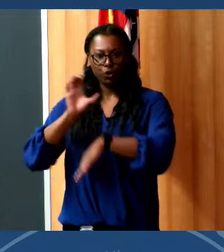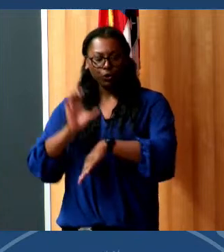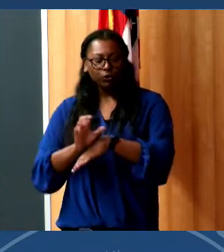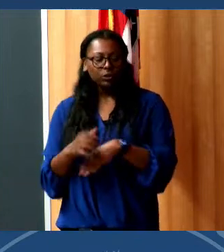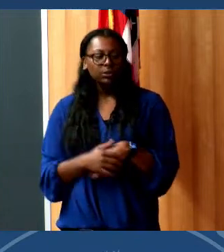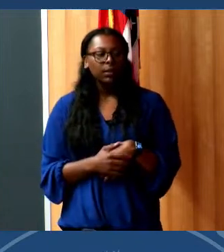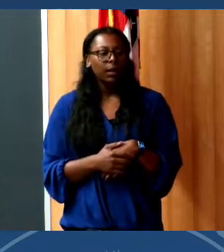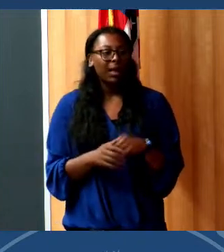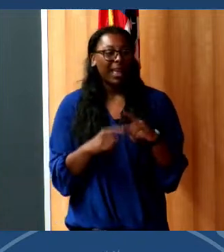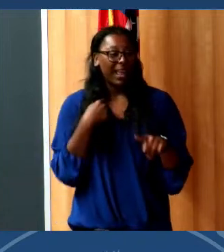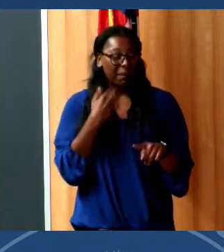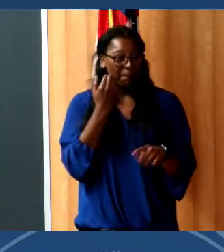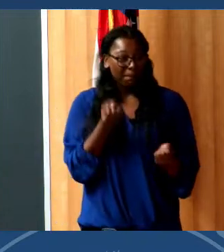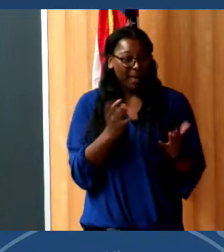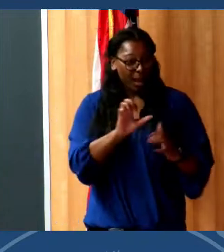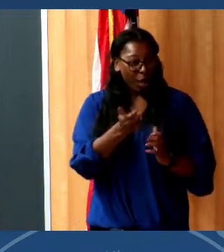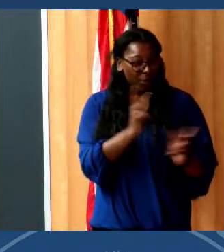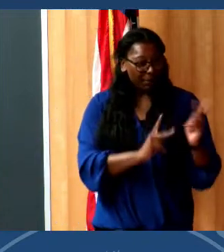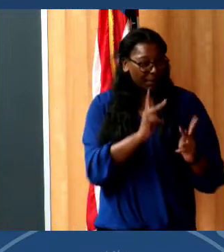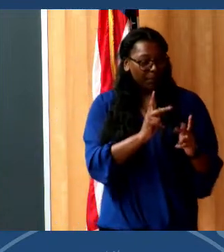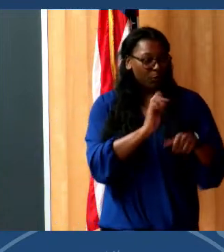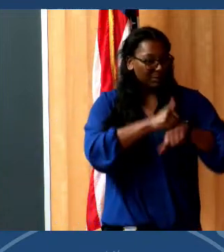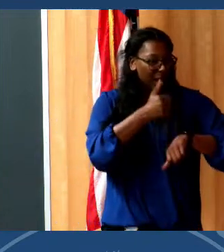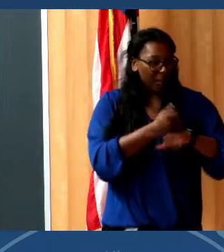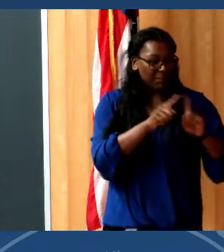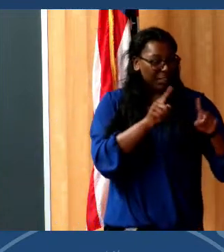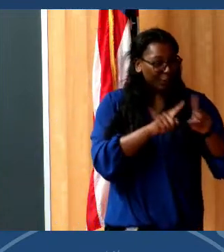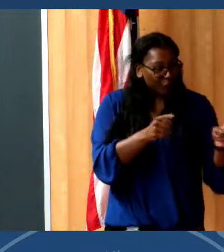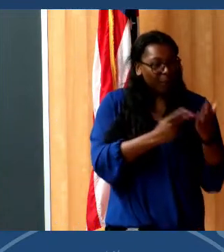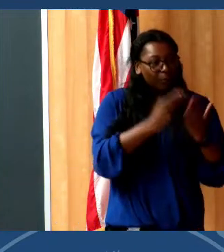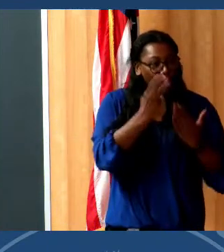Way that organized some of the programs,